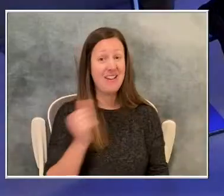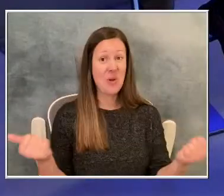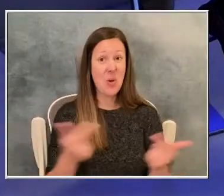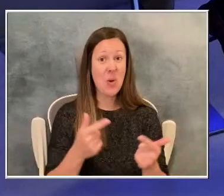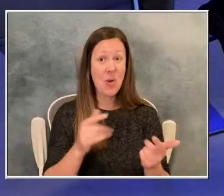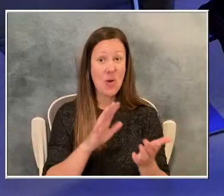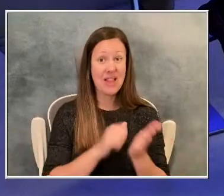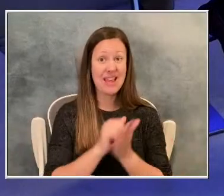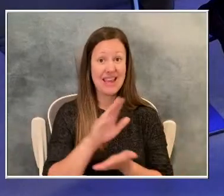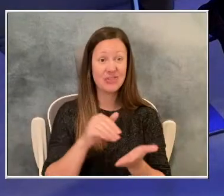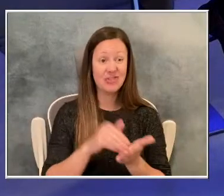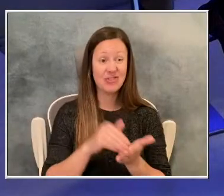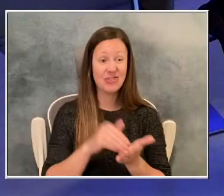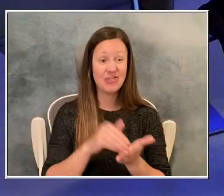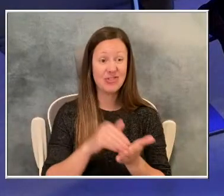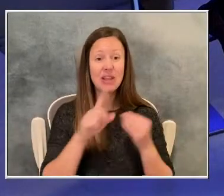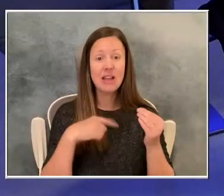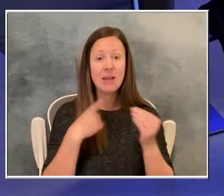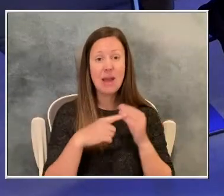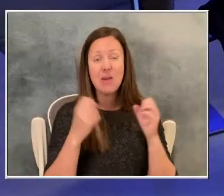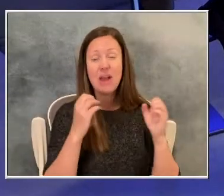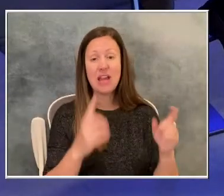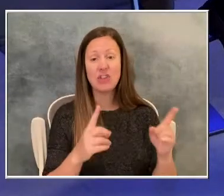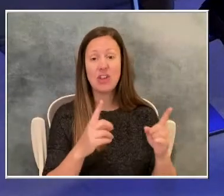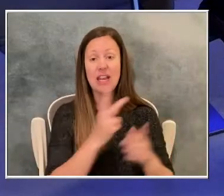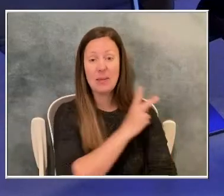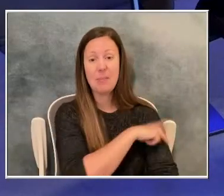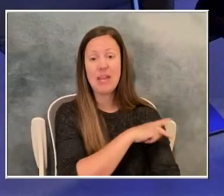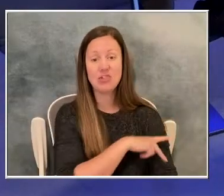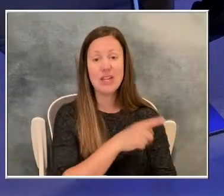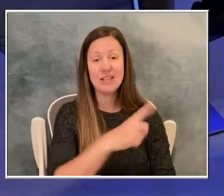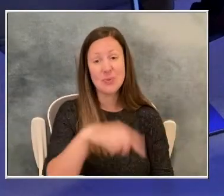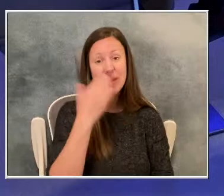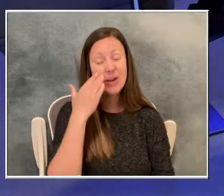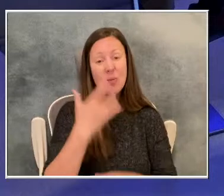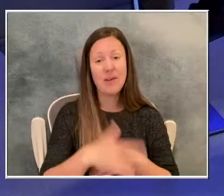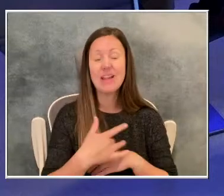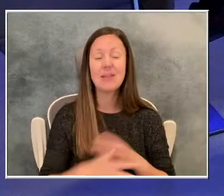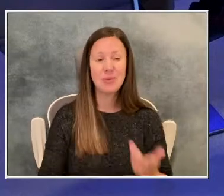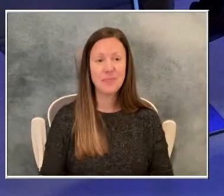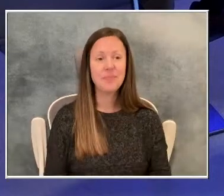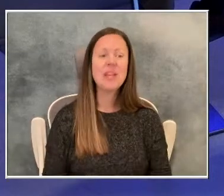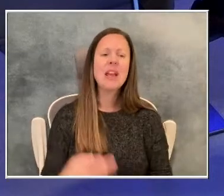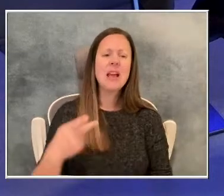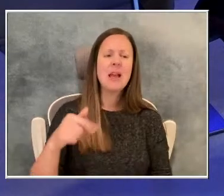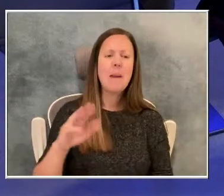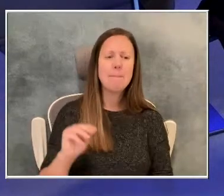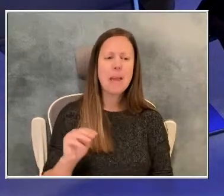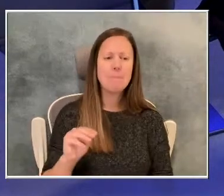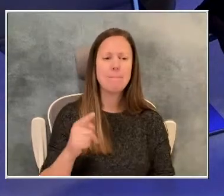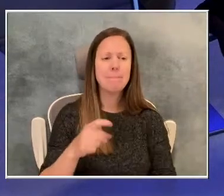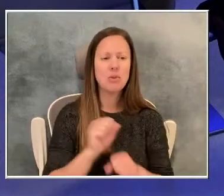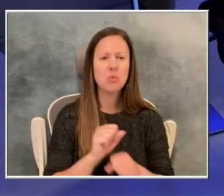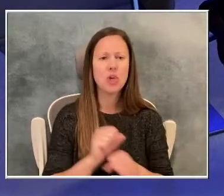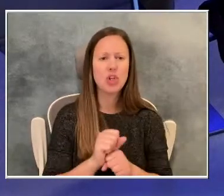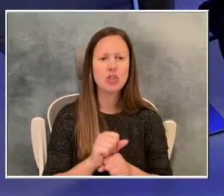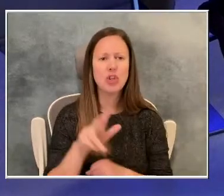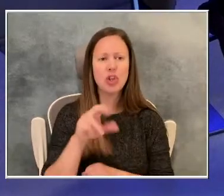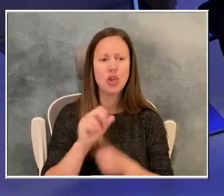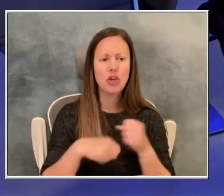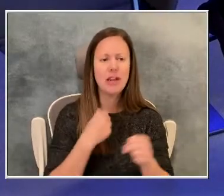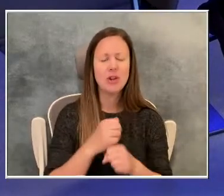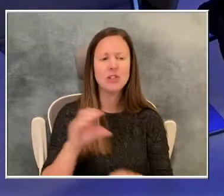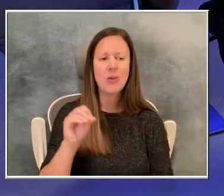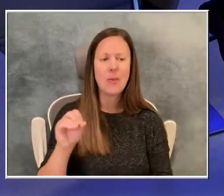educating our patients and letting them know that it's available, and we're here for them in that way. Pam, you were 30 years occupational therapist. Correct. You had to